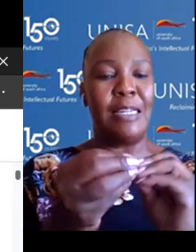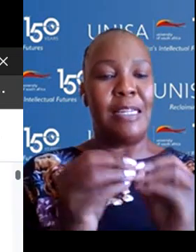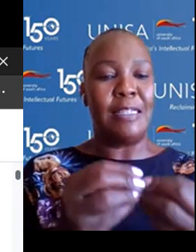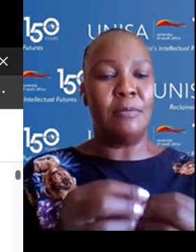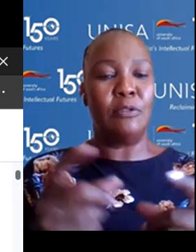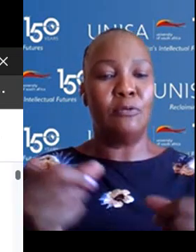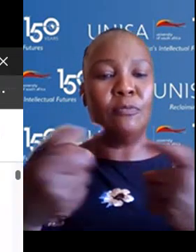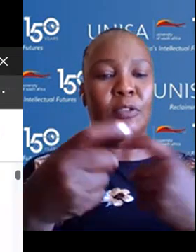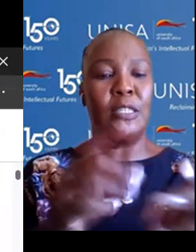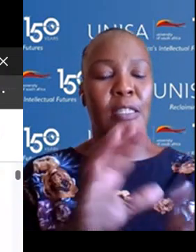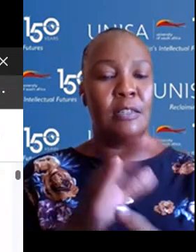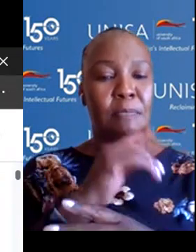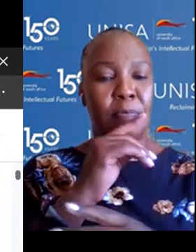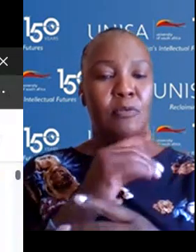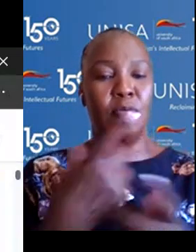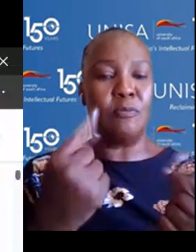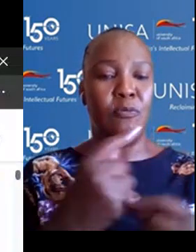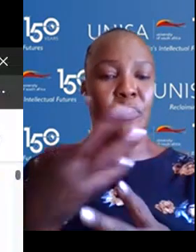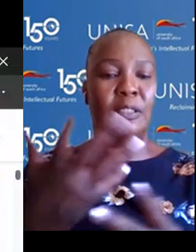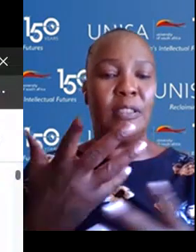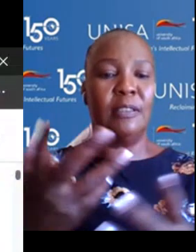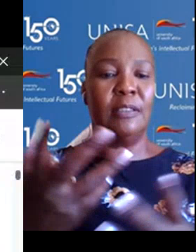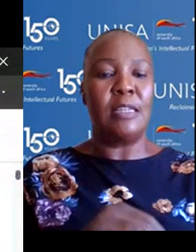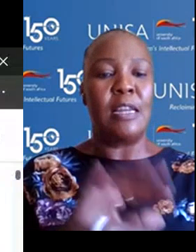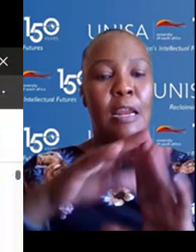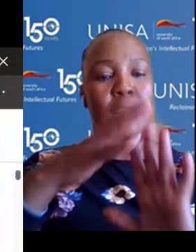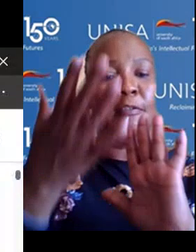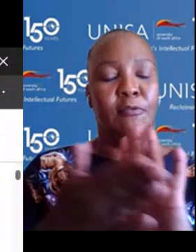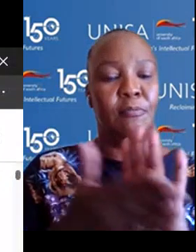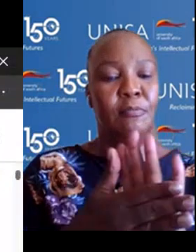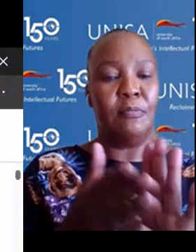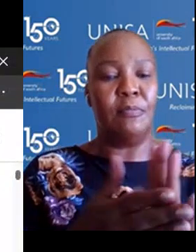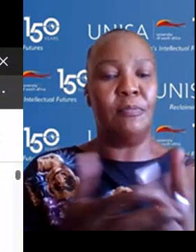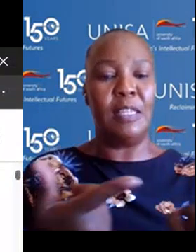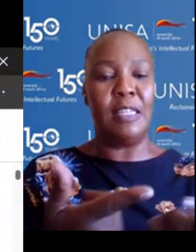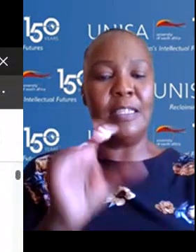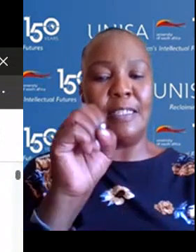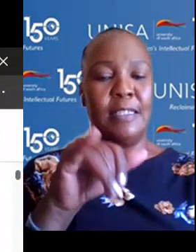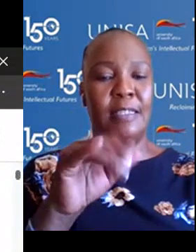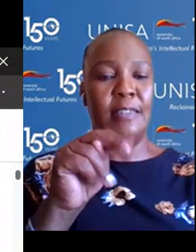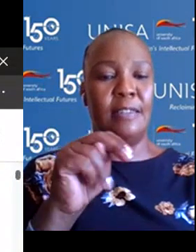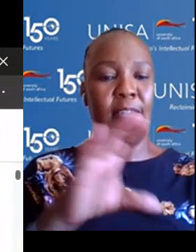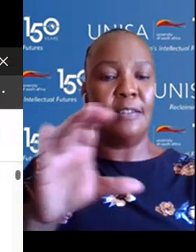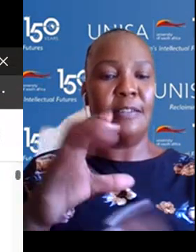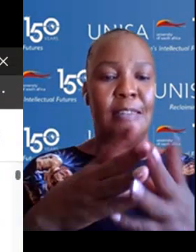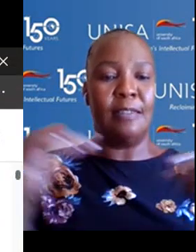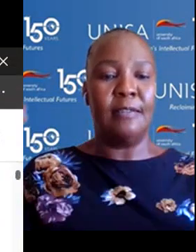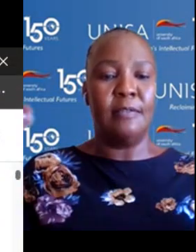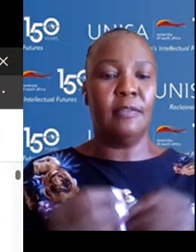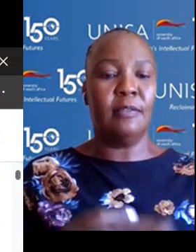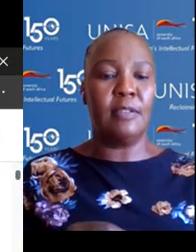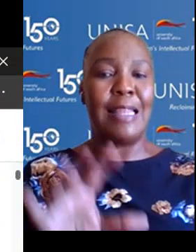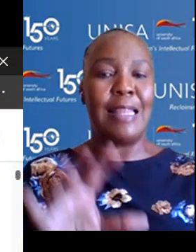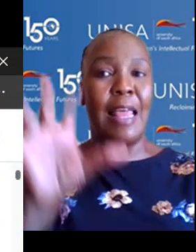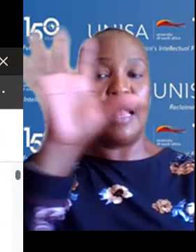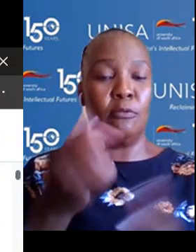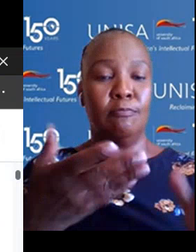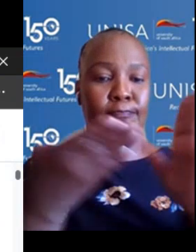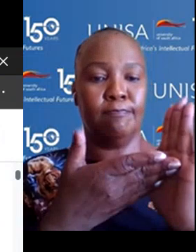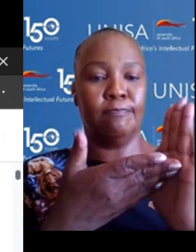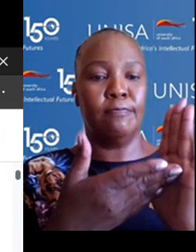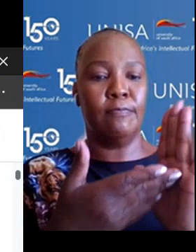going to synchronize, and then I've completed synchronization. Done. Then there's the cloud. Okay, so your green tick